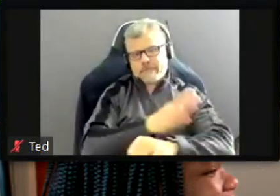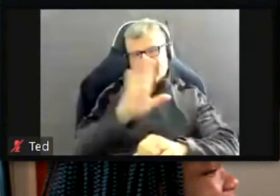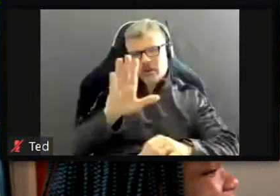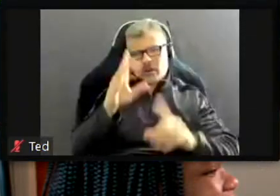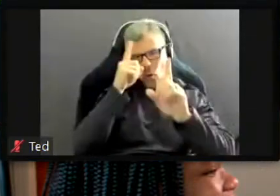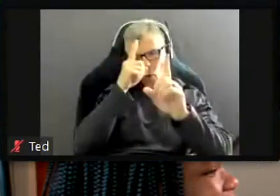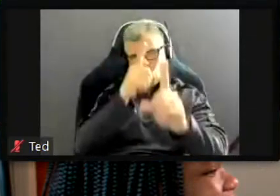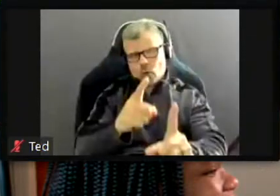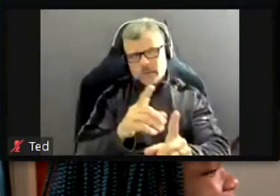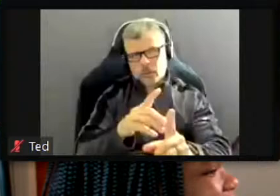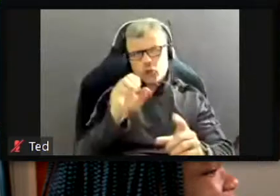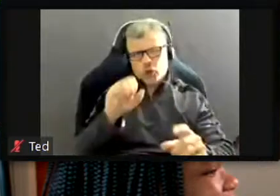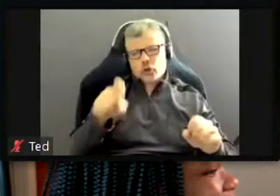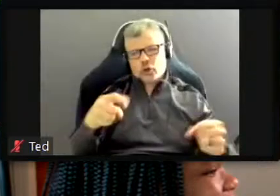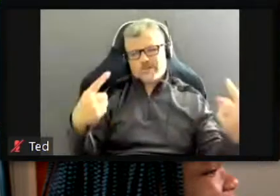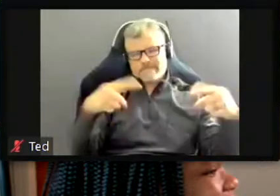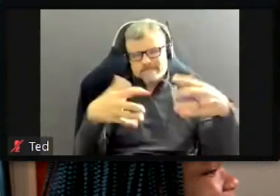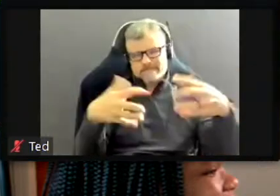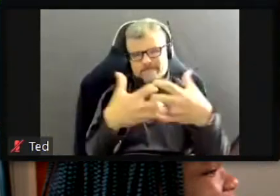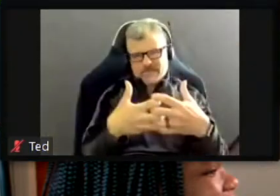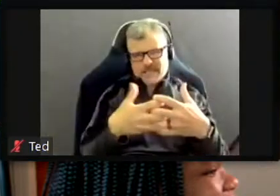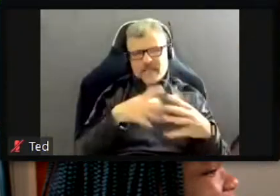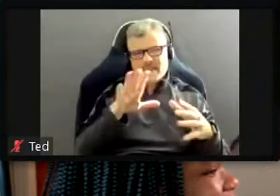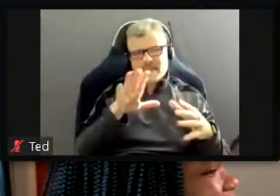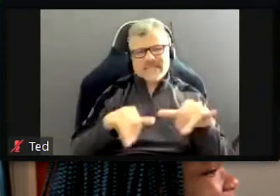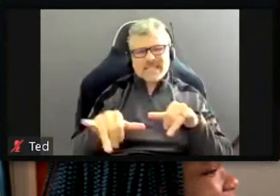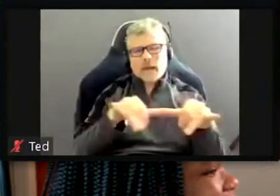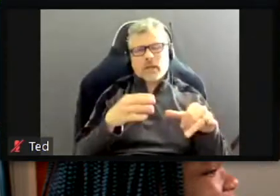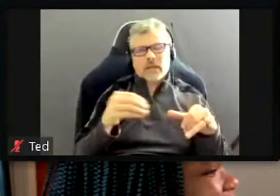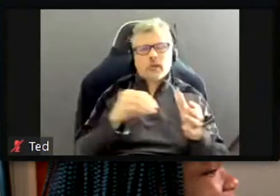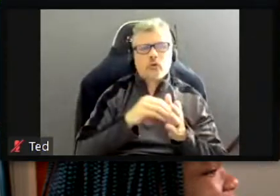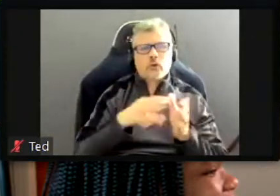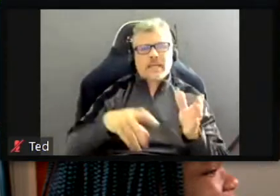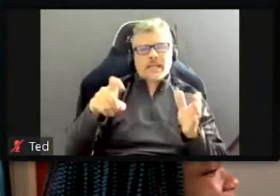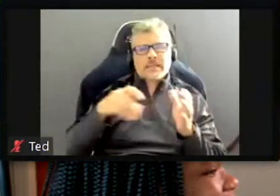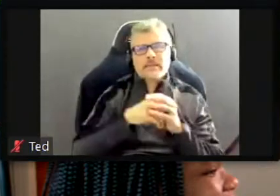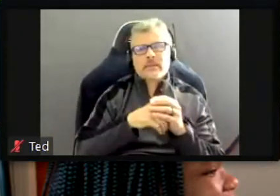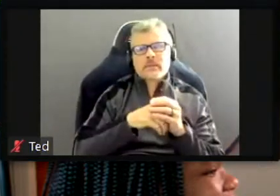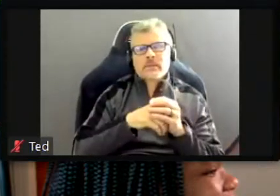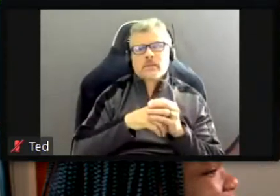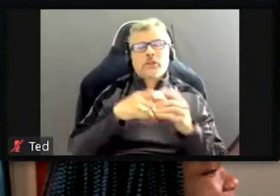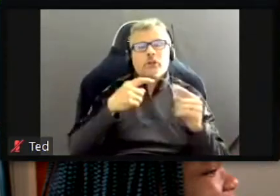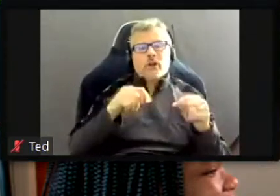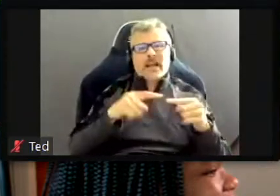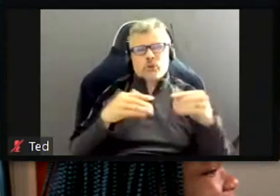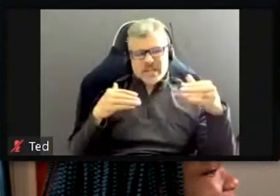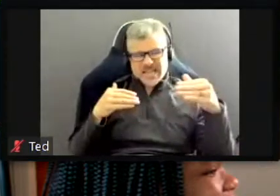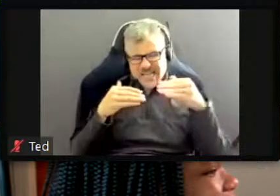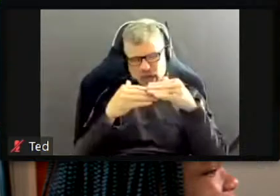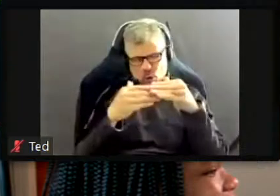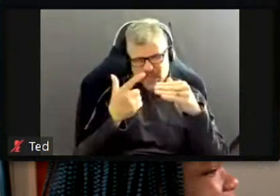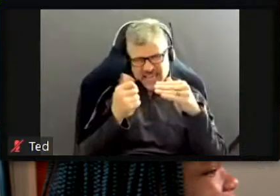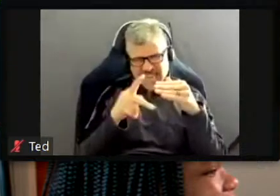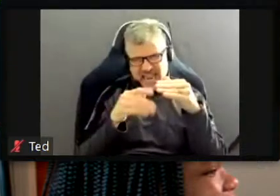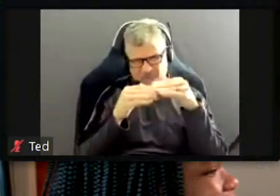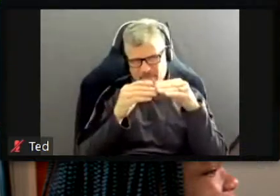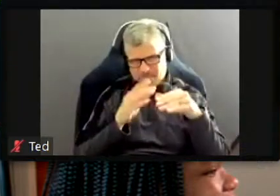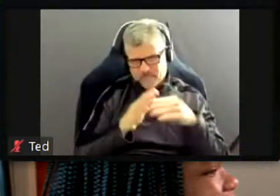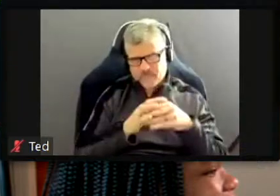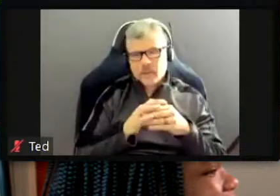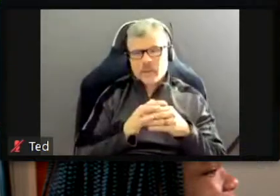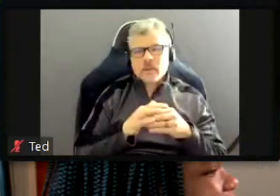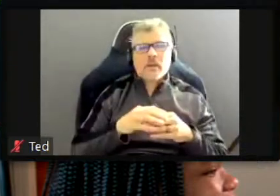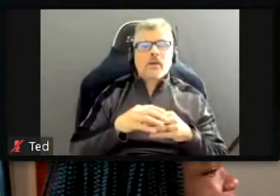to standards and student needs, a focus on narrowing the gap, reasonably calculated